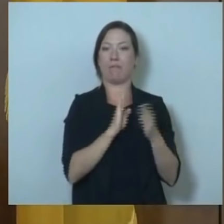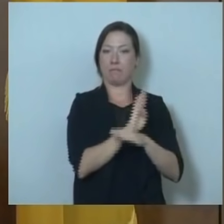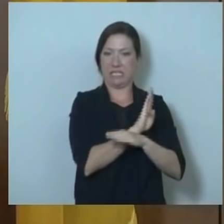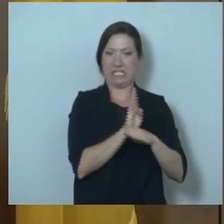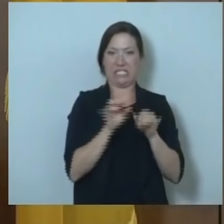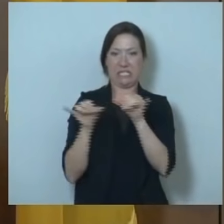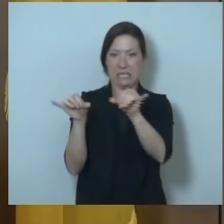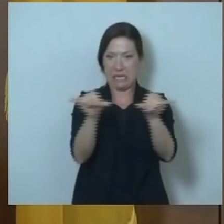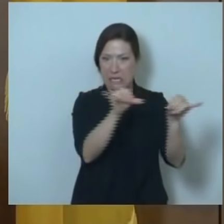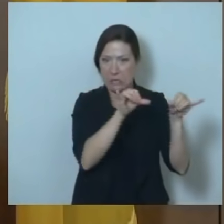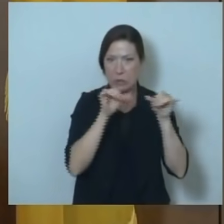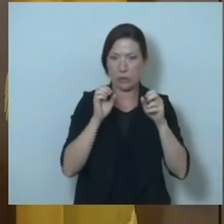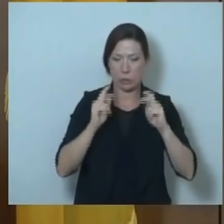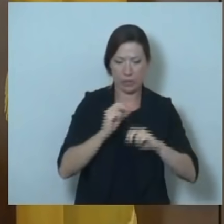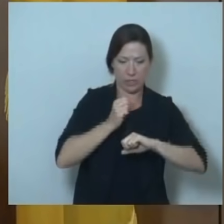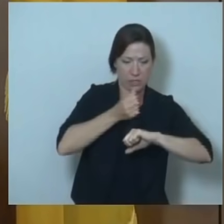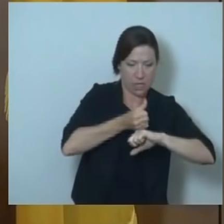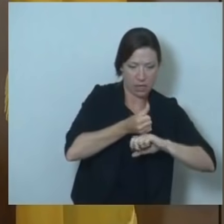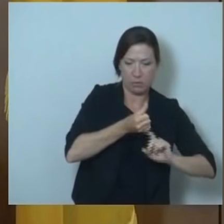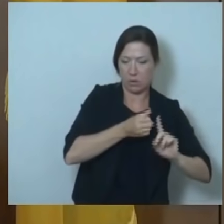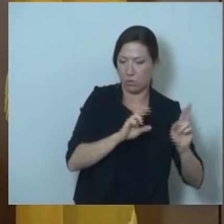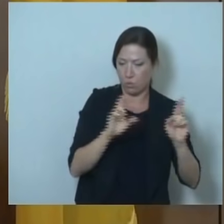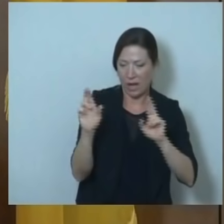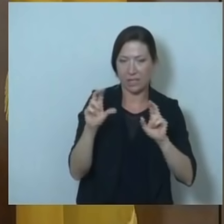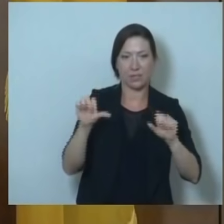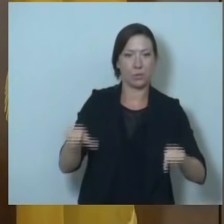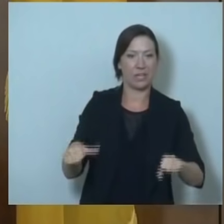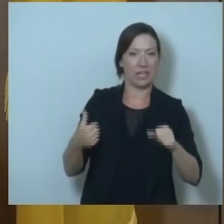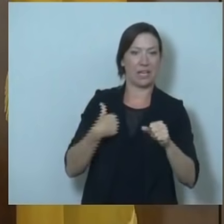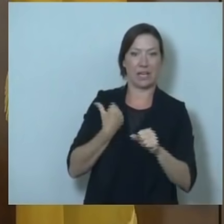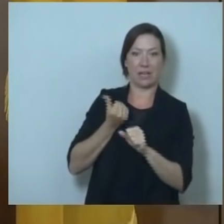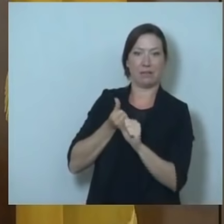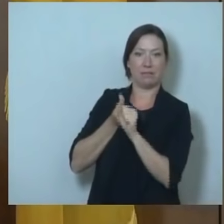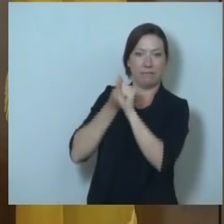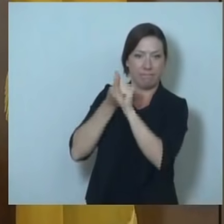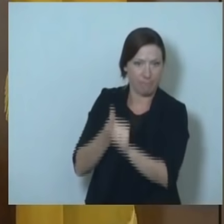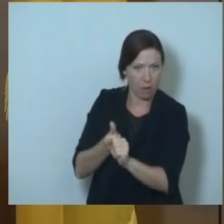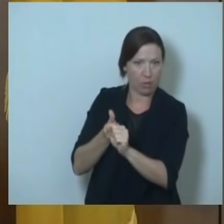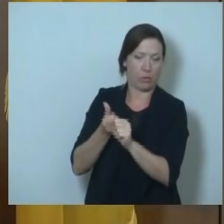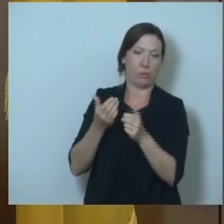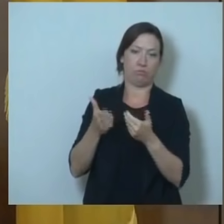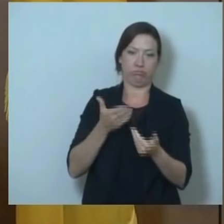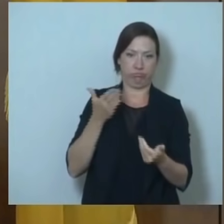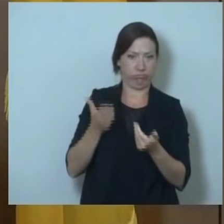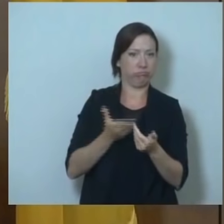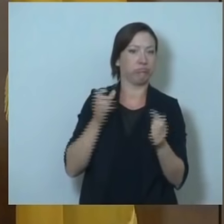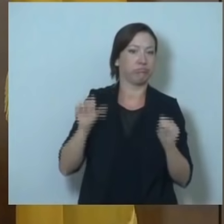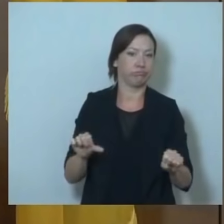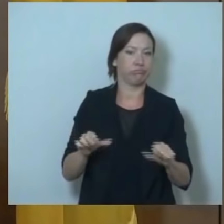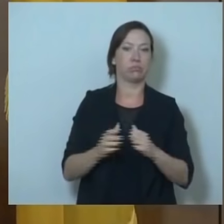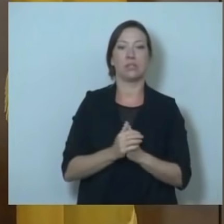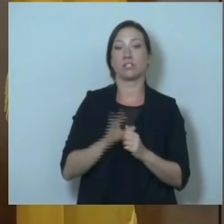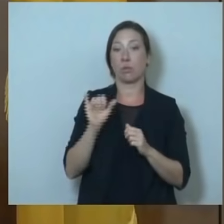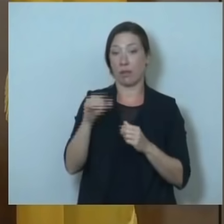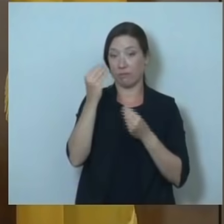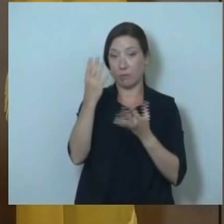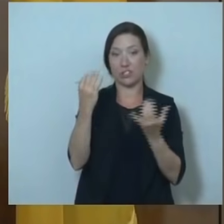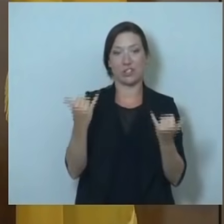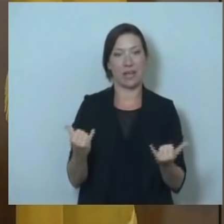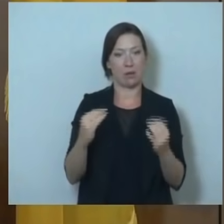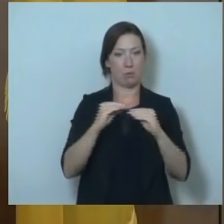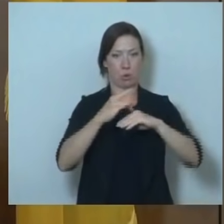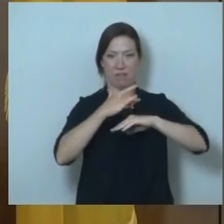enforceable and meaningful both. We want both in this context, and that information is now more readily available, and